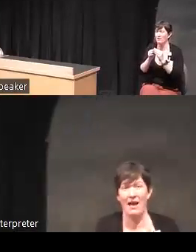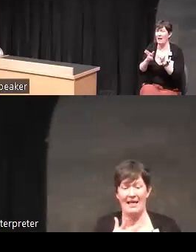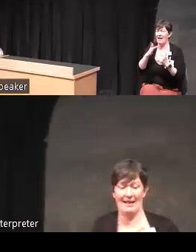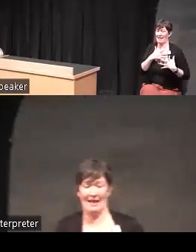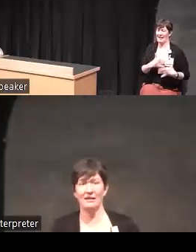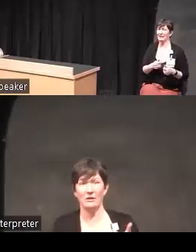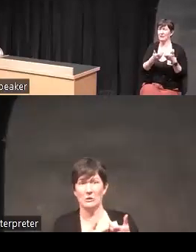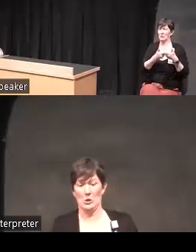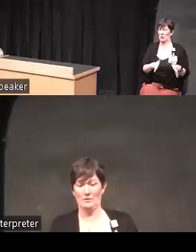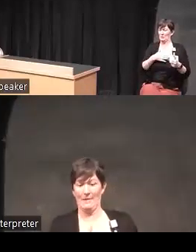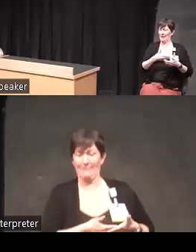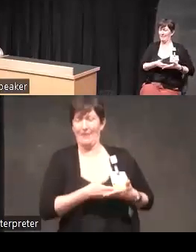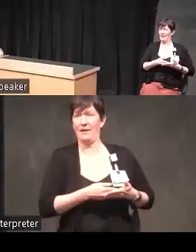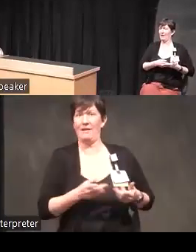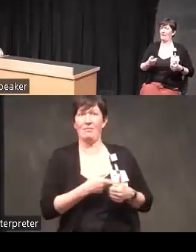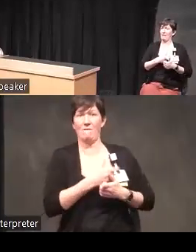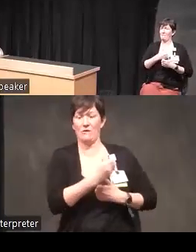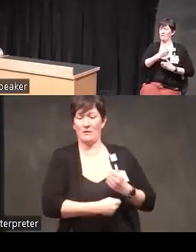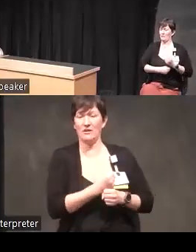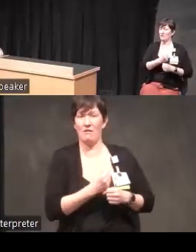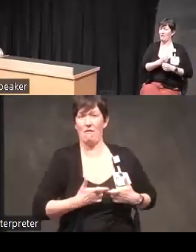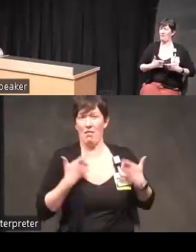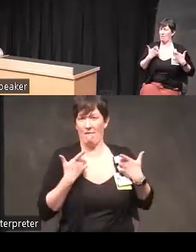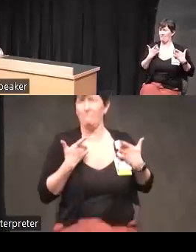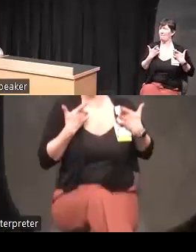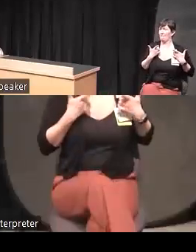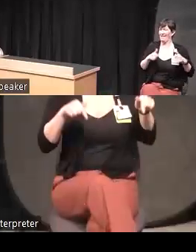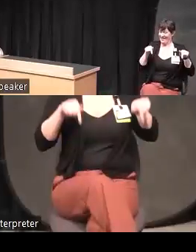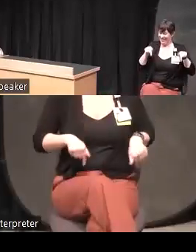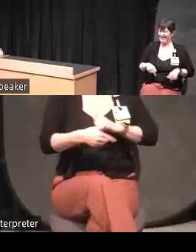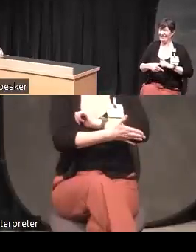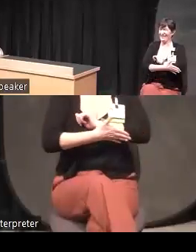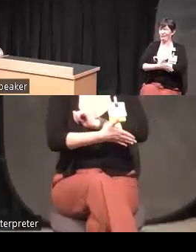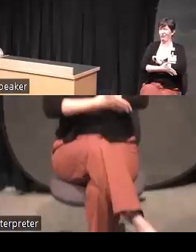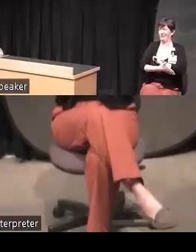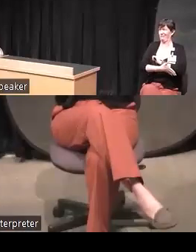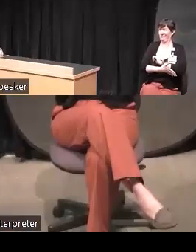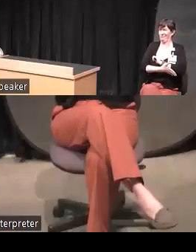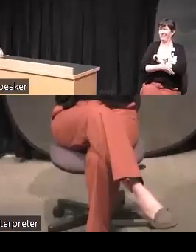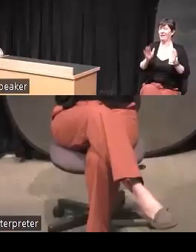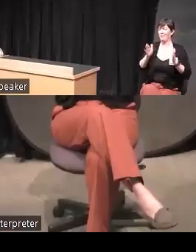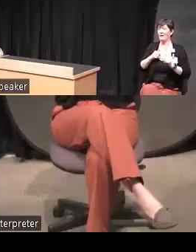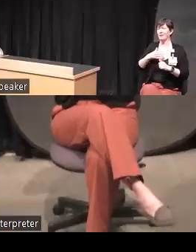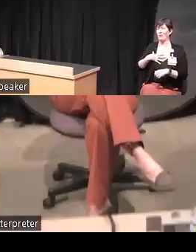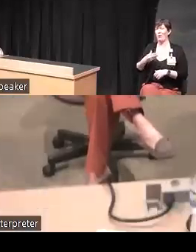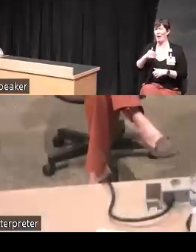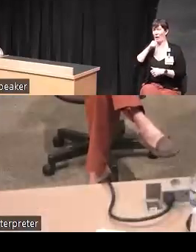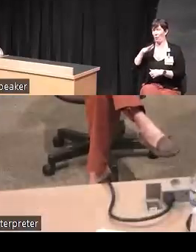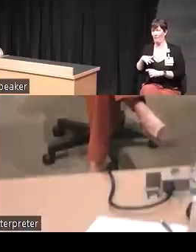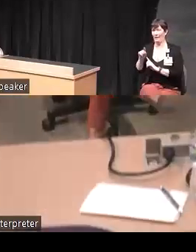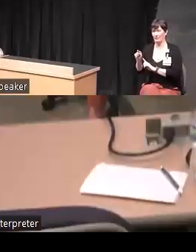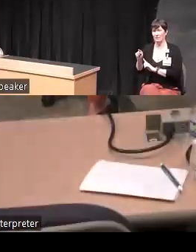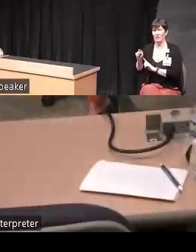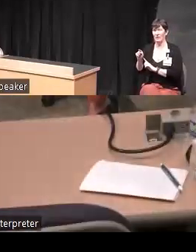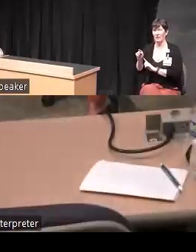losing my baby in the first year of life in this country than a white woman who's not got a high